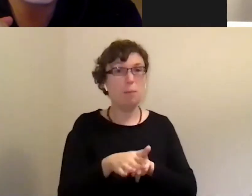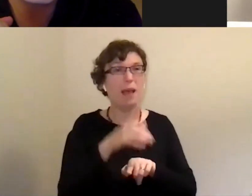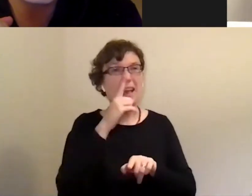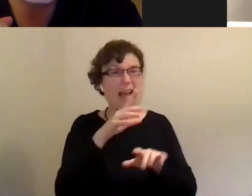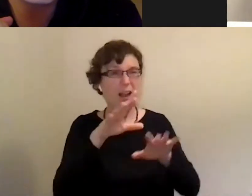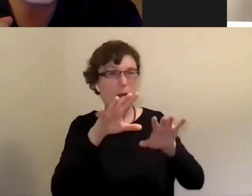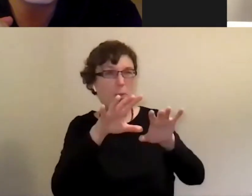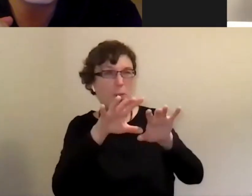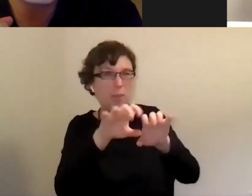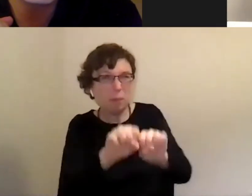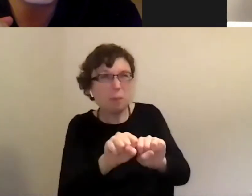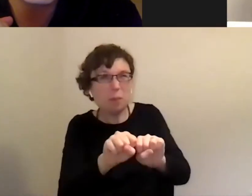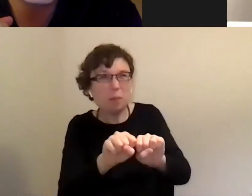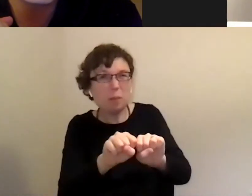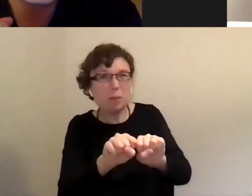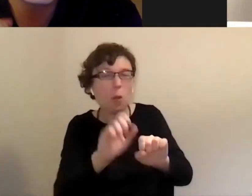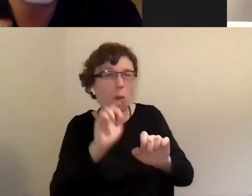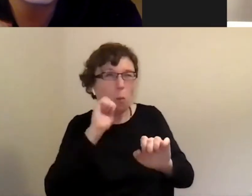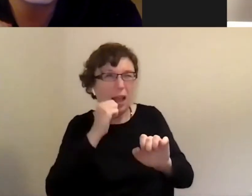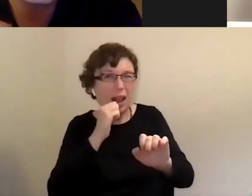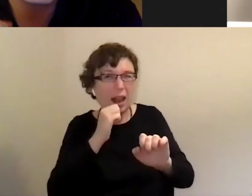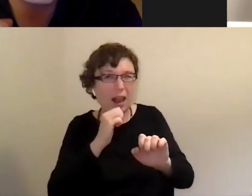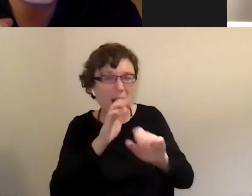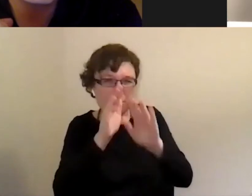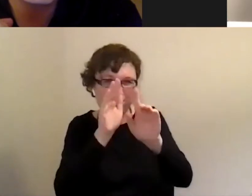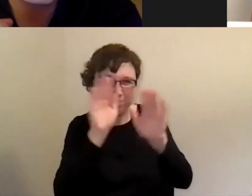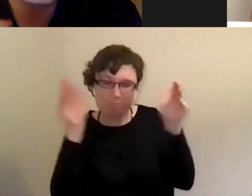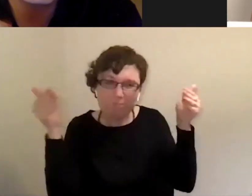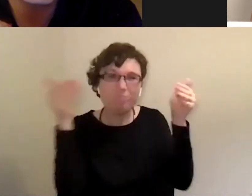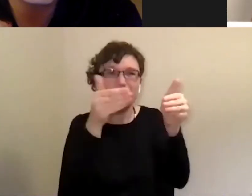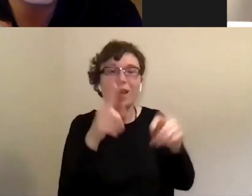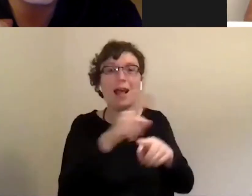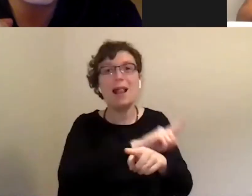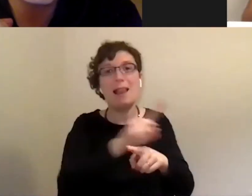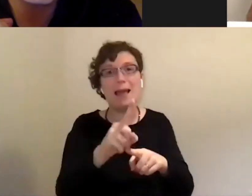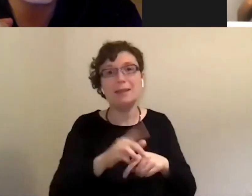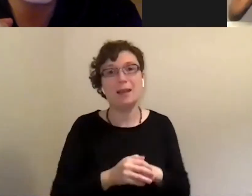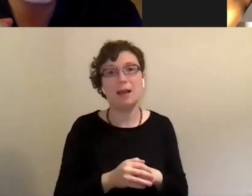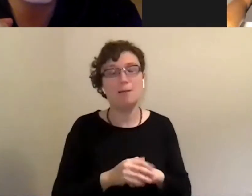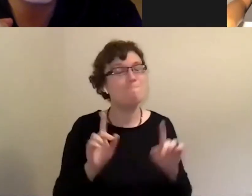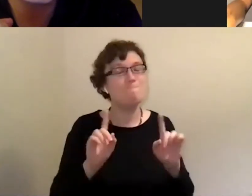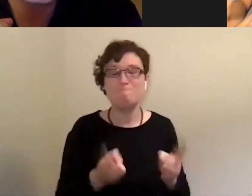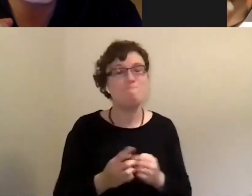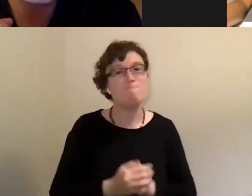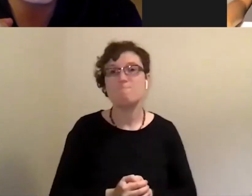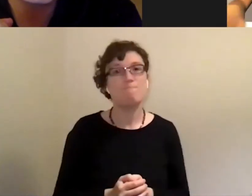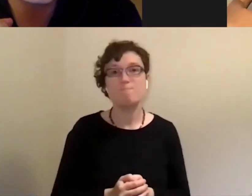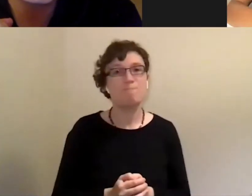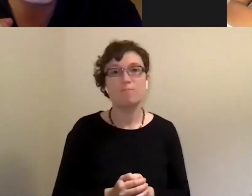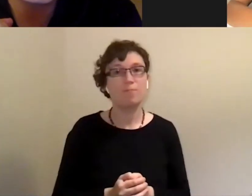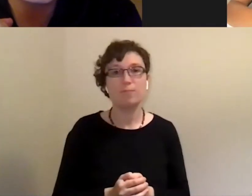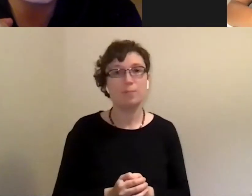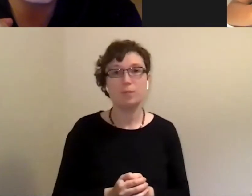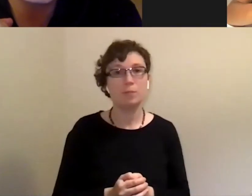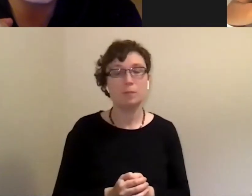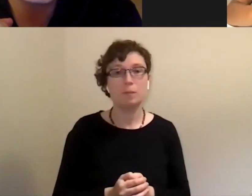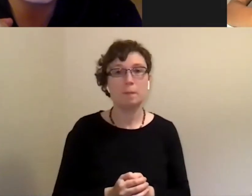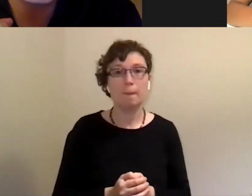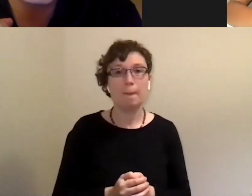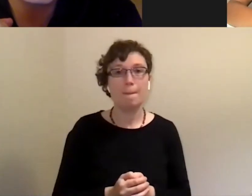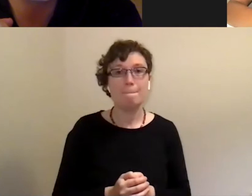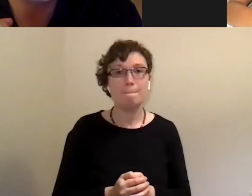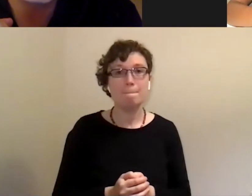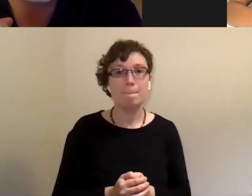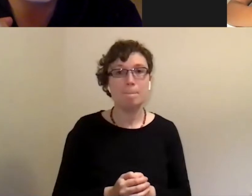now. And don't also, I'll go back to that point, which is so important, don't rely on the trauma of